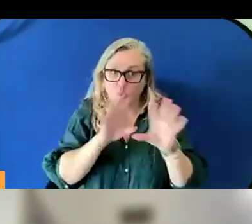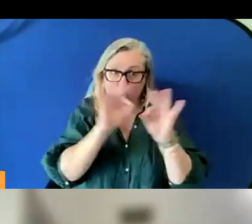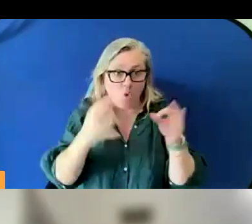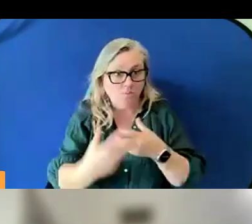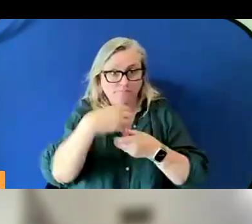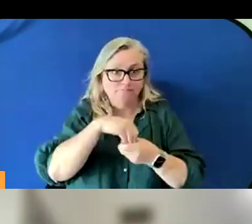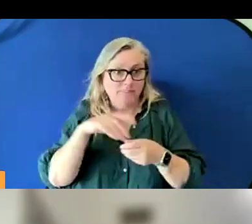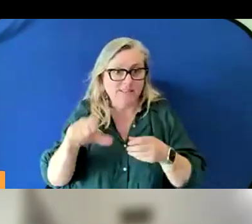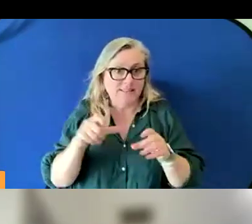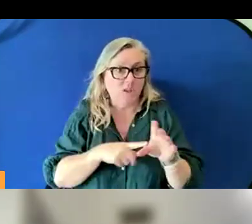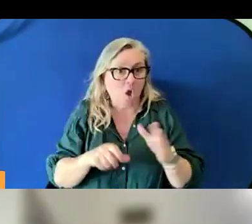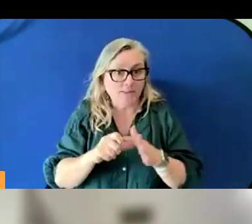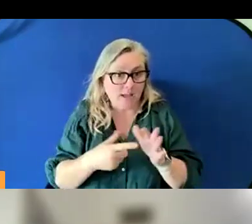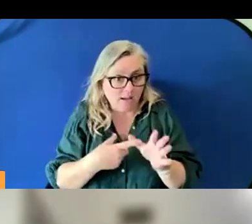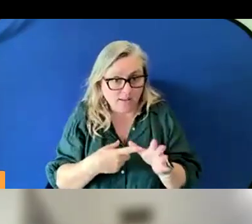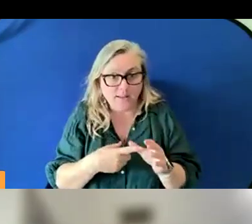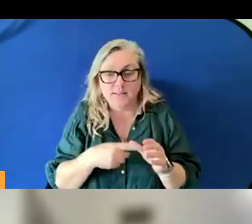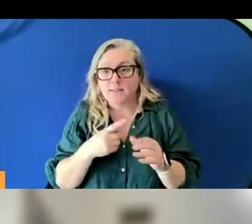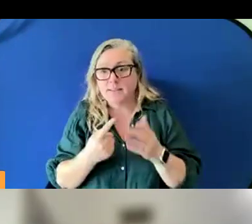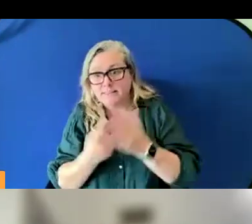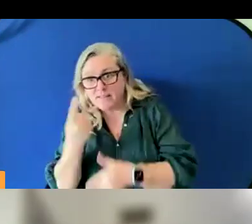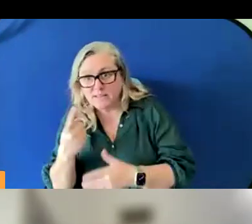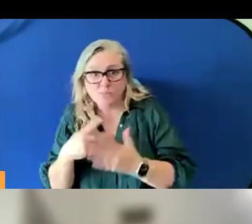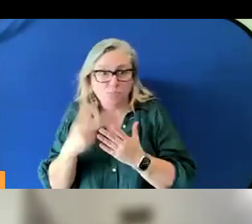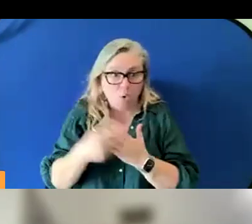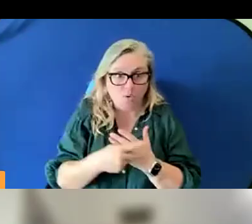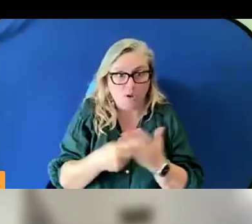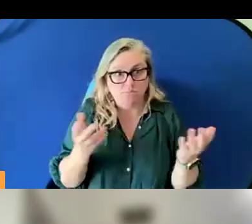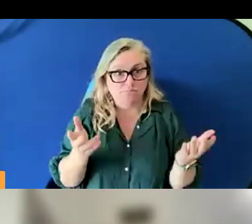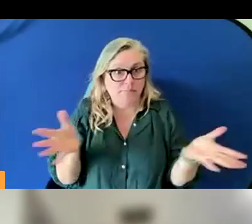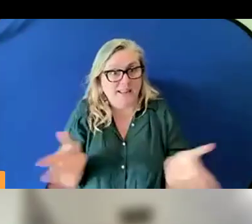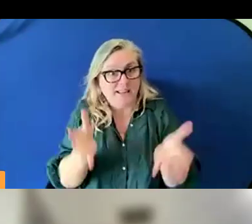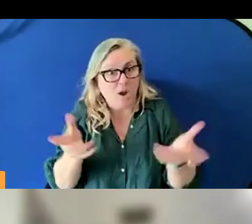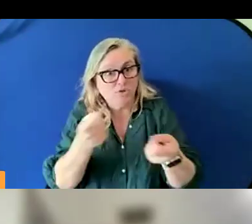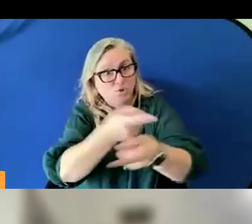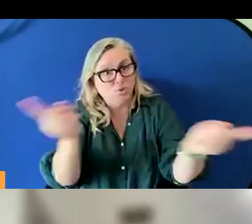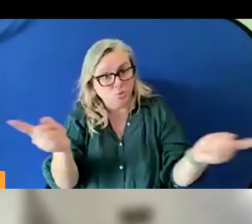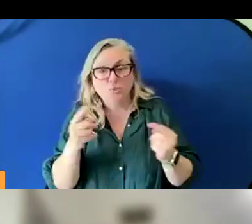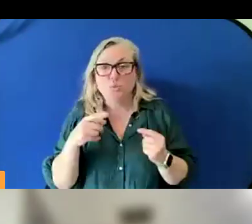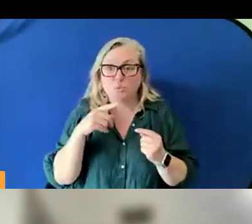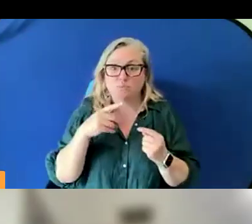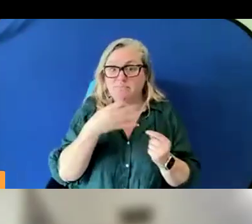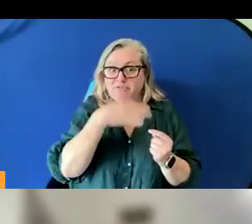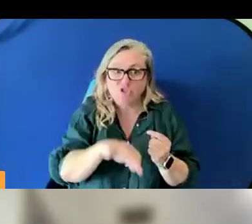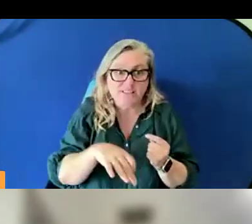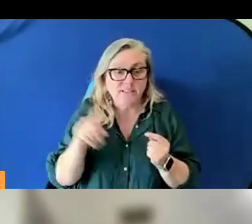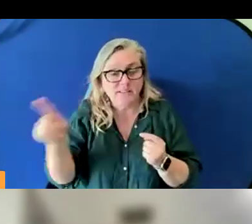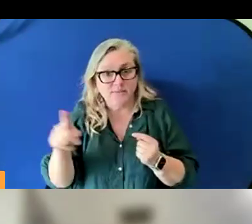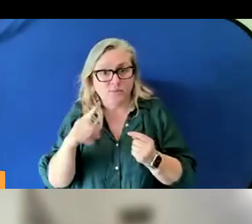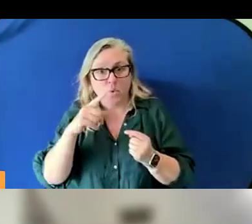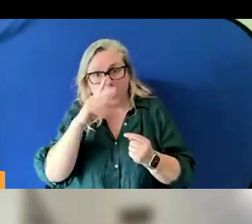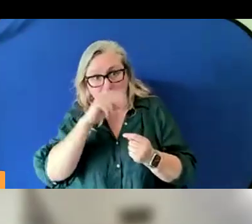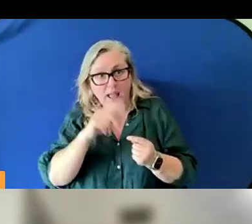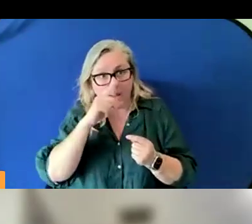of our programs and events, encourage you to become a member. It is free for young people with disability and parents and caregivers